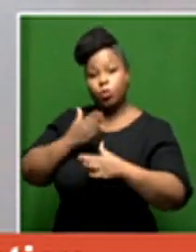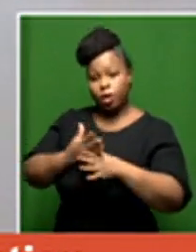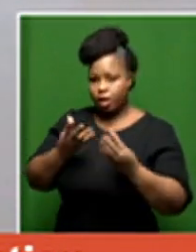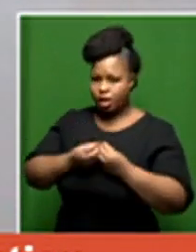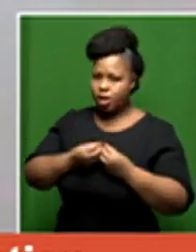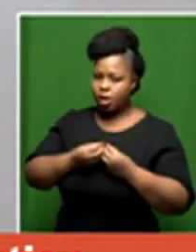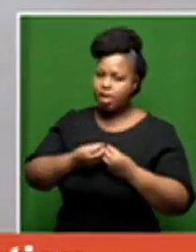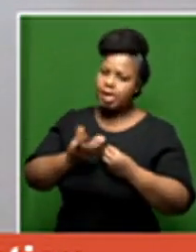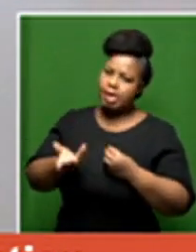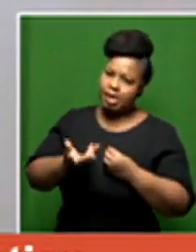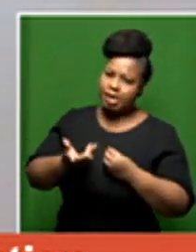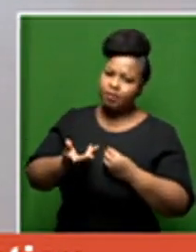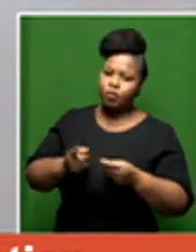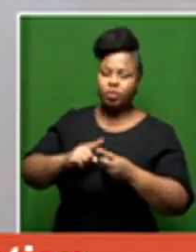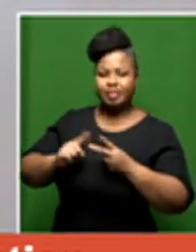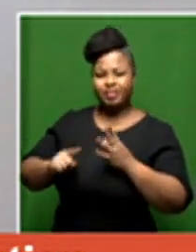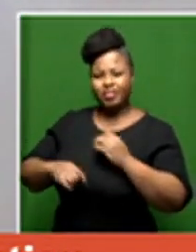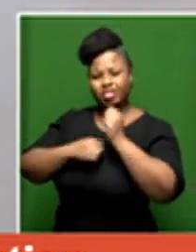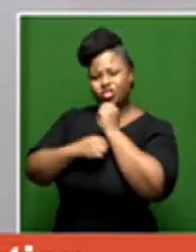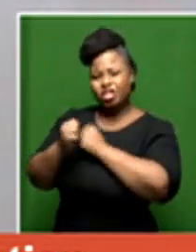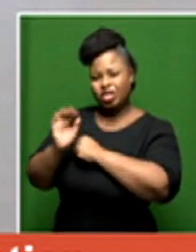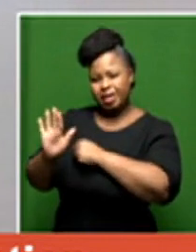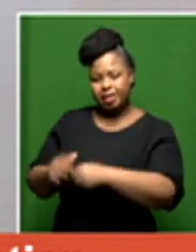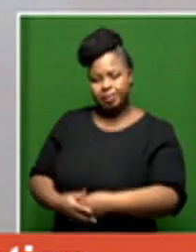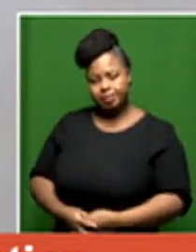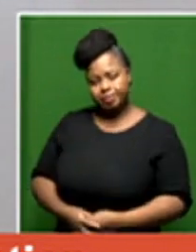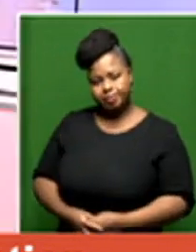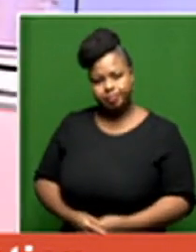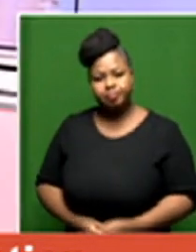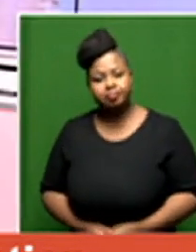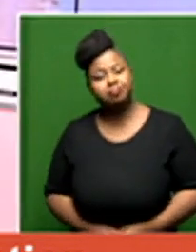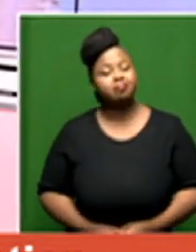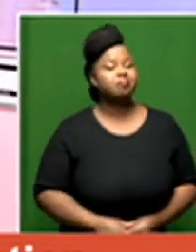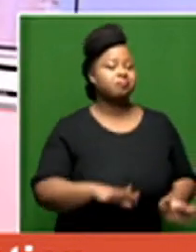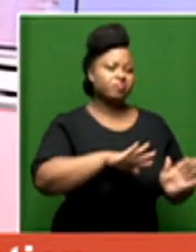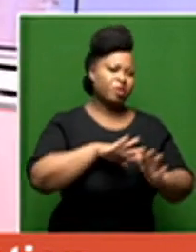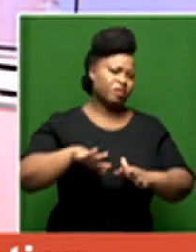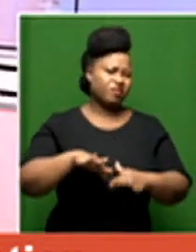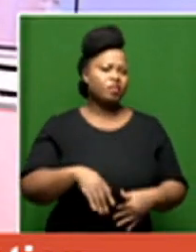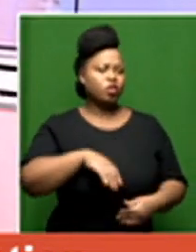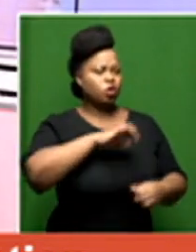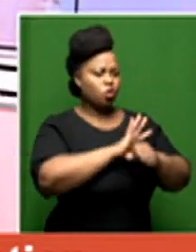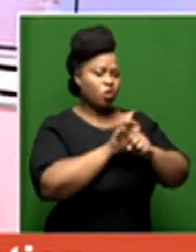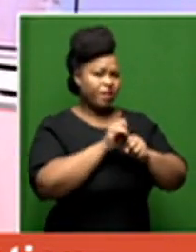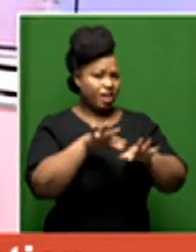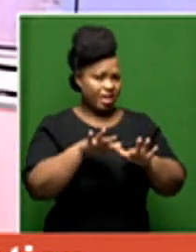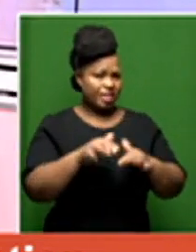within those stated structures. Besides COVID-19, Agnes, there